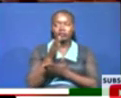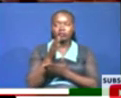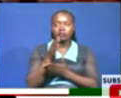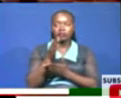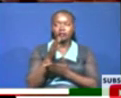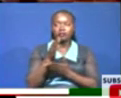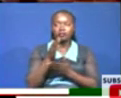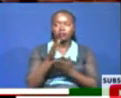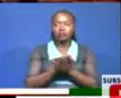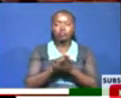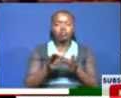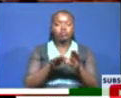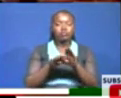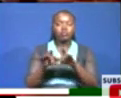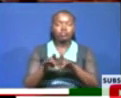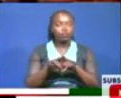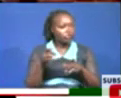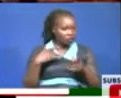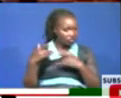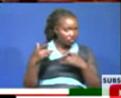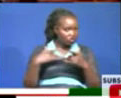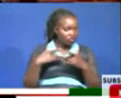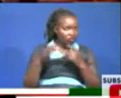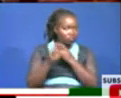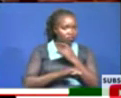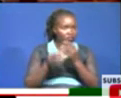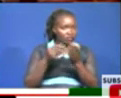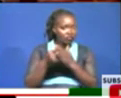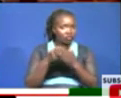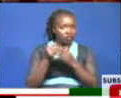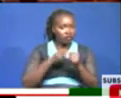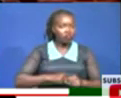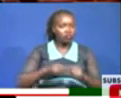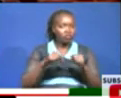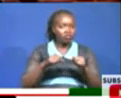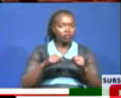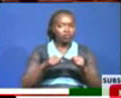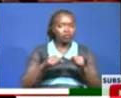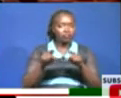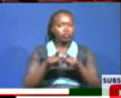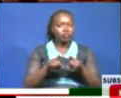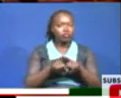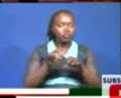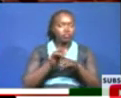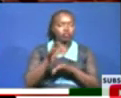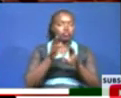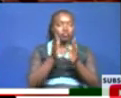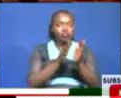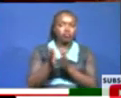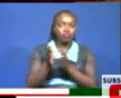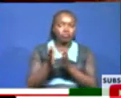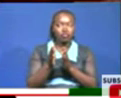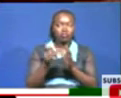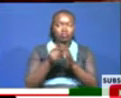deployment. Members also raised concerns over the country's financial capability as well as the exit strategy of the